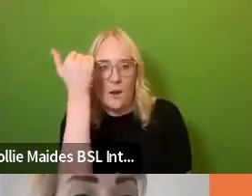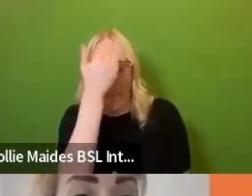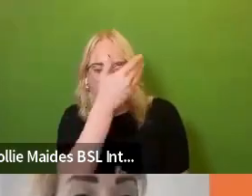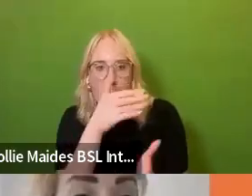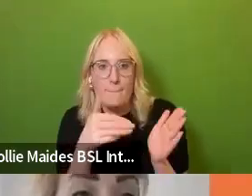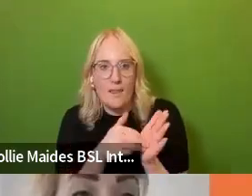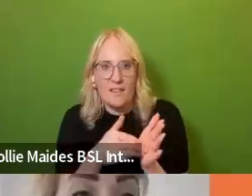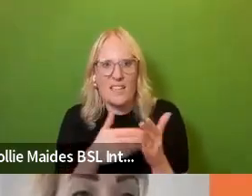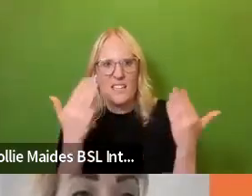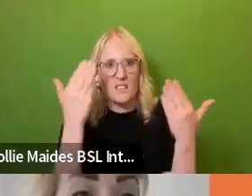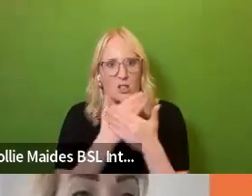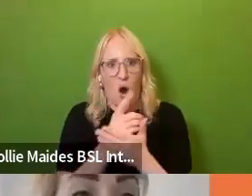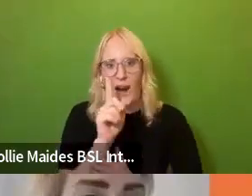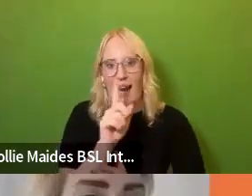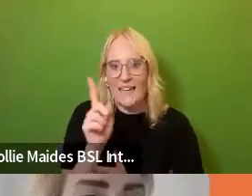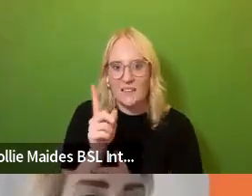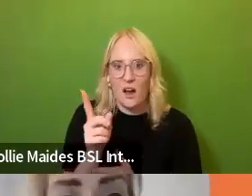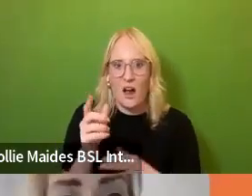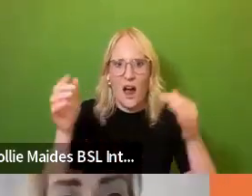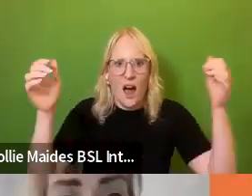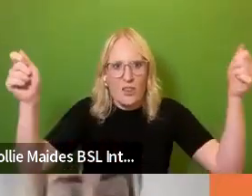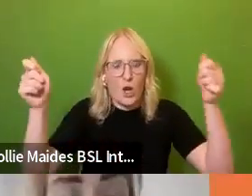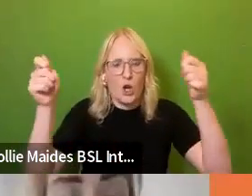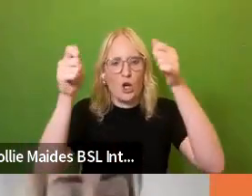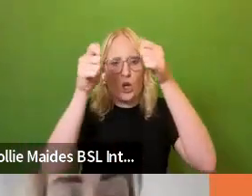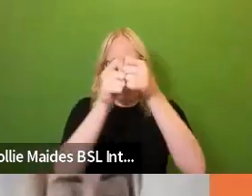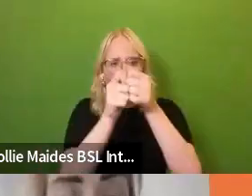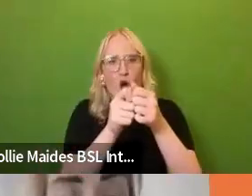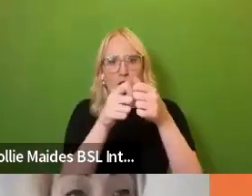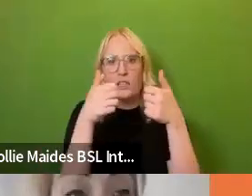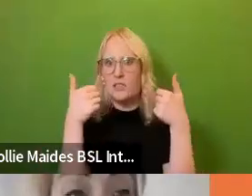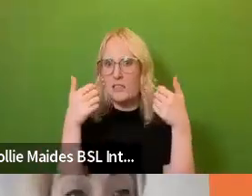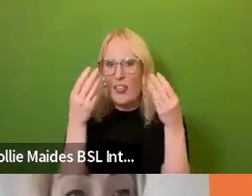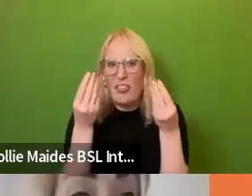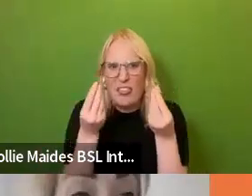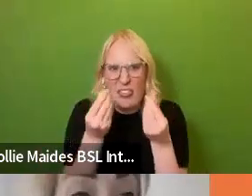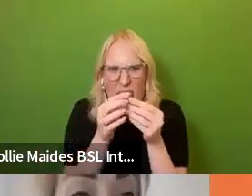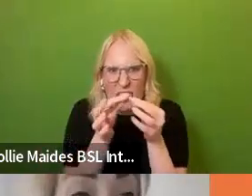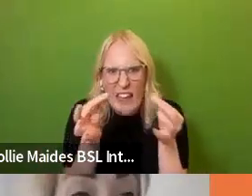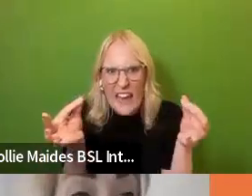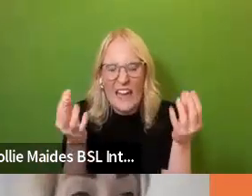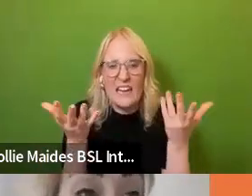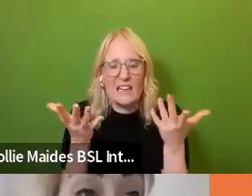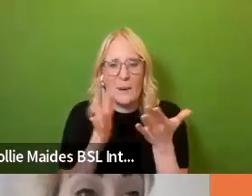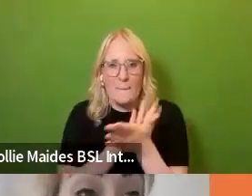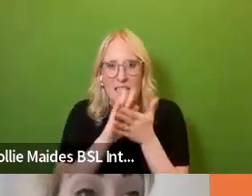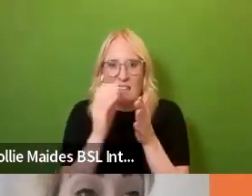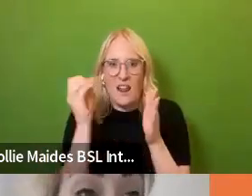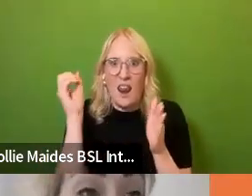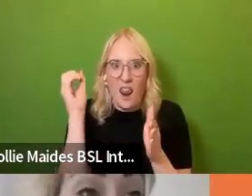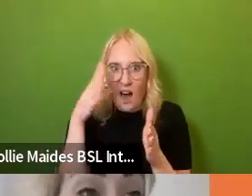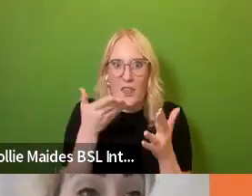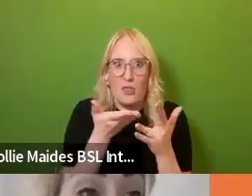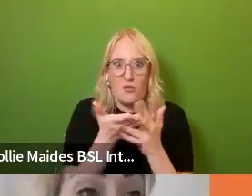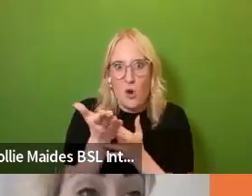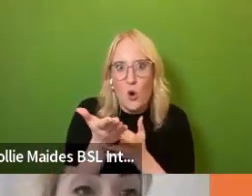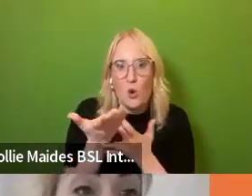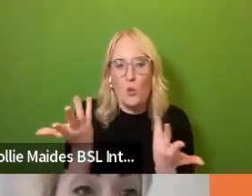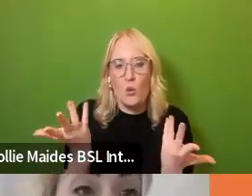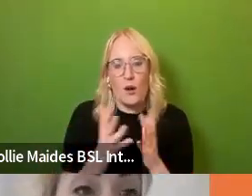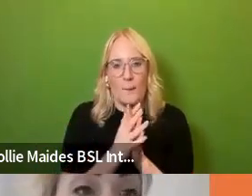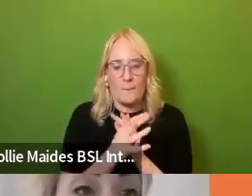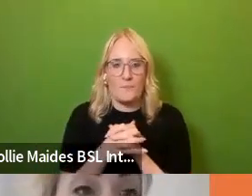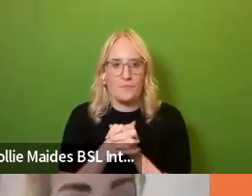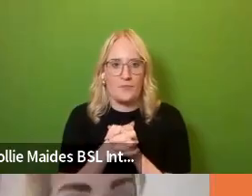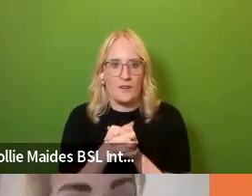dark later, are the curtains really, really thin, or maybe you haven't got curtains at blinds, for example? Is